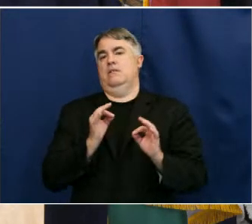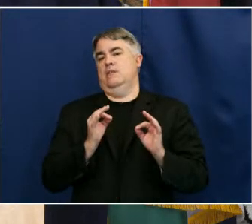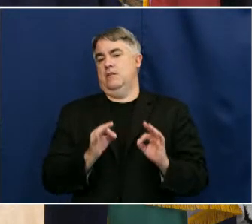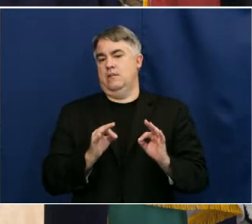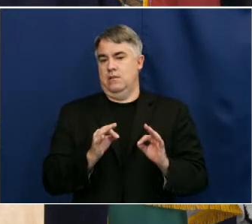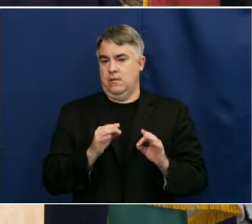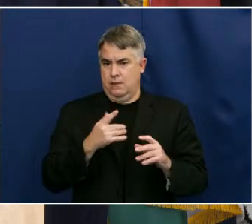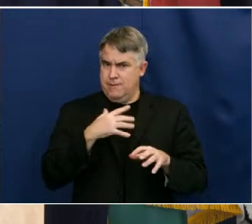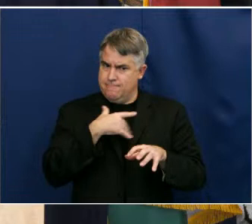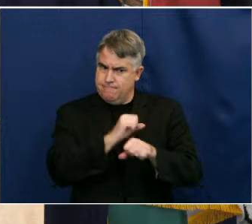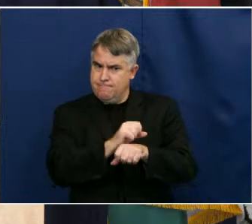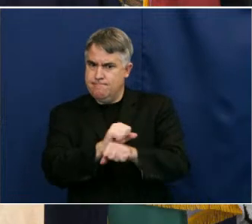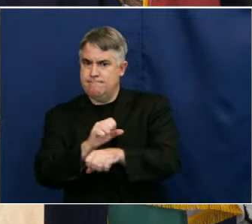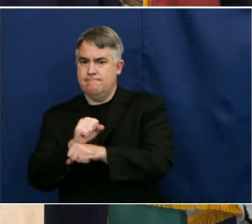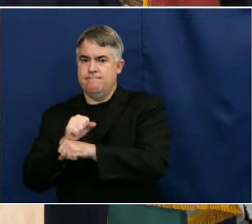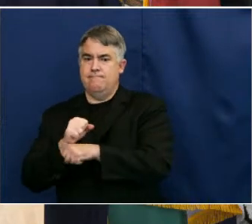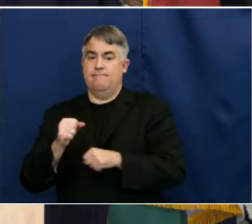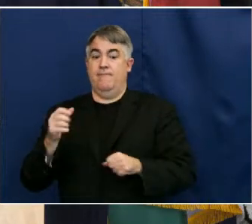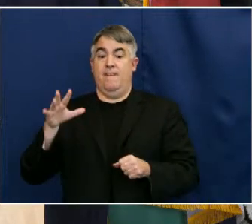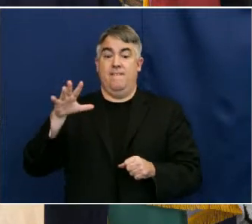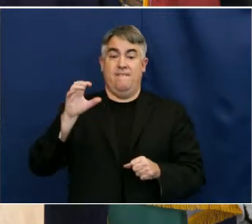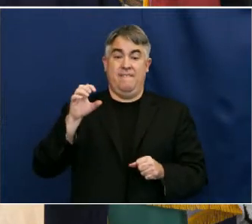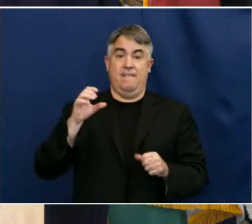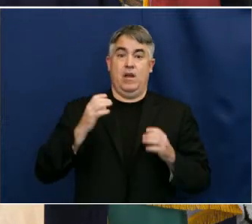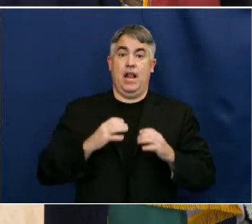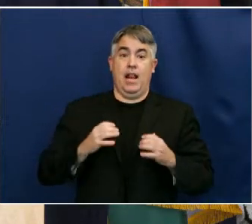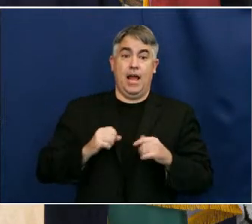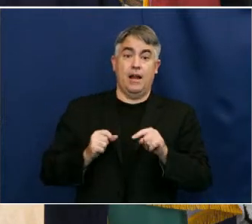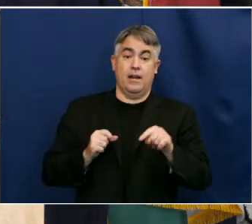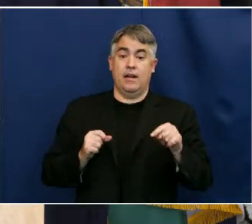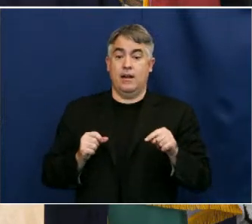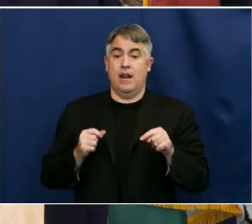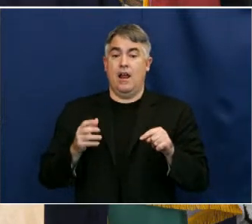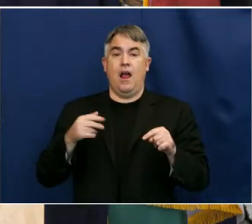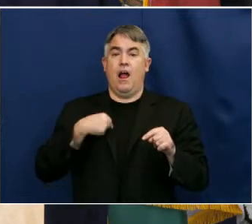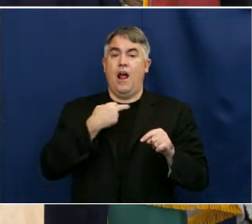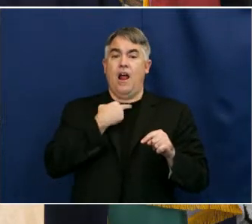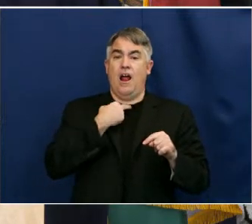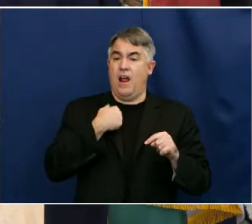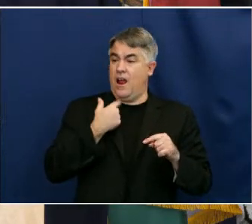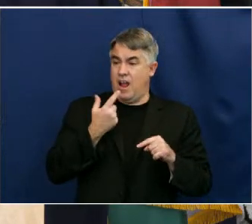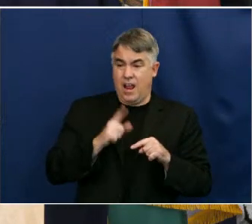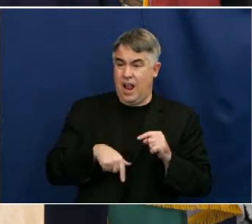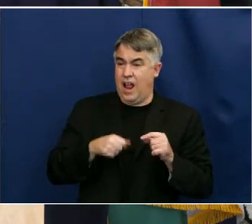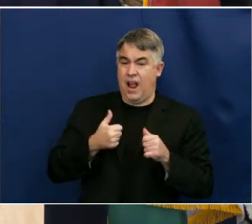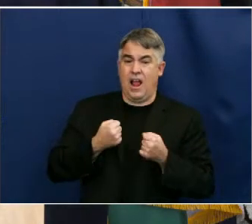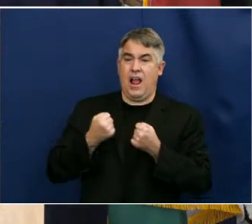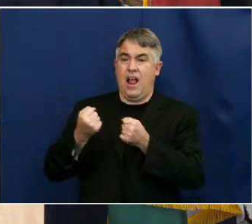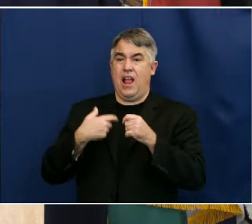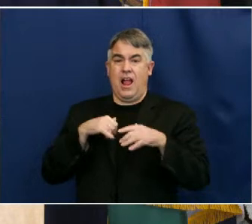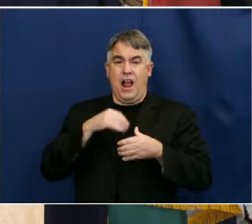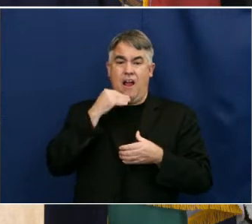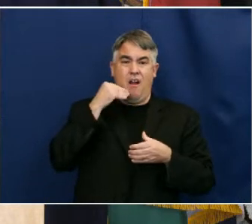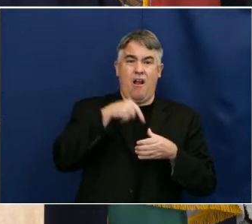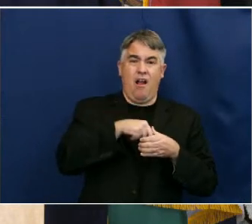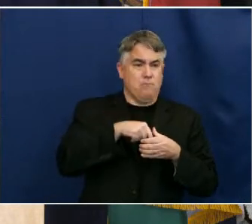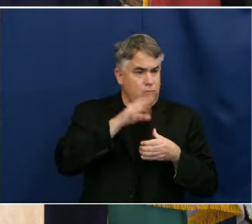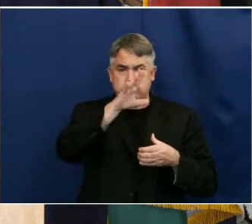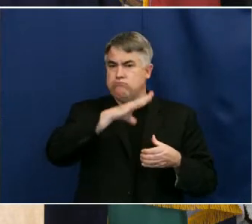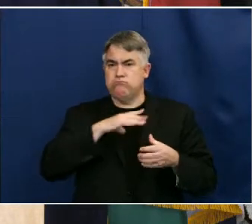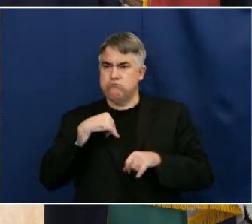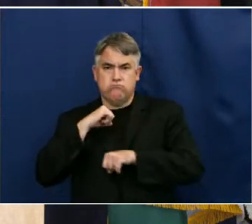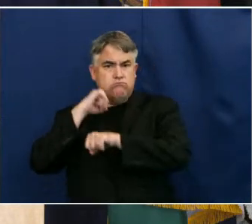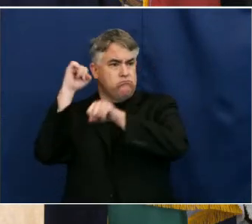well as over 500 clients indicated that they were homebound seniors and were placed on interest lists to make sure that they got their